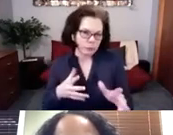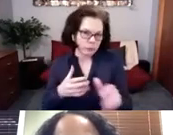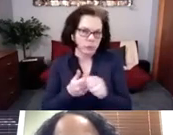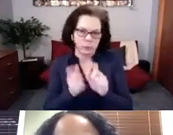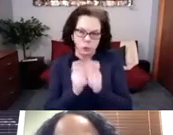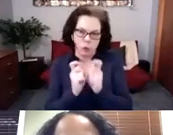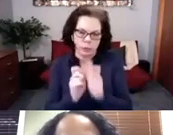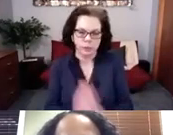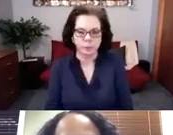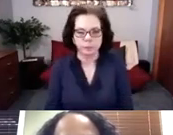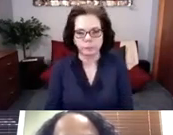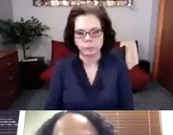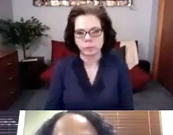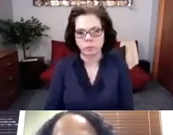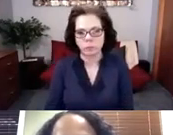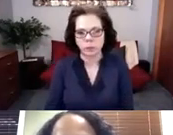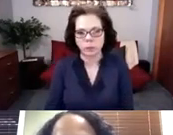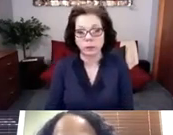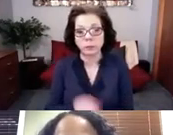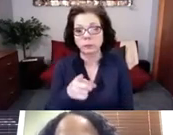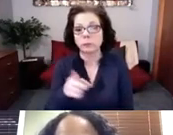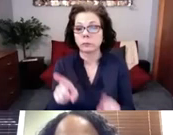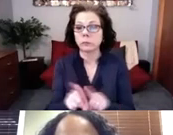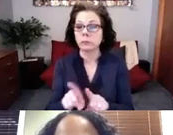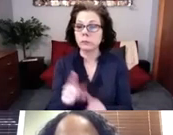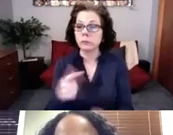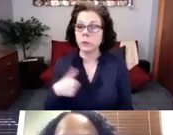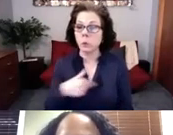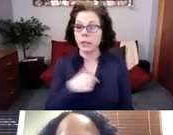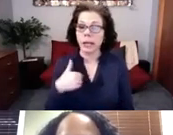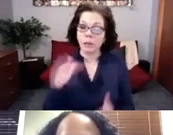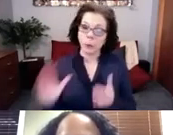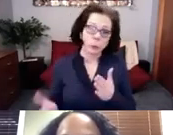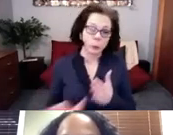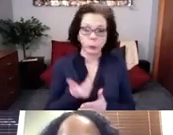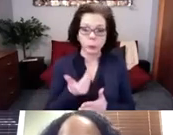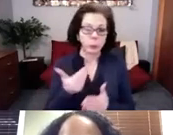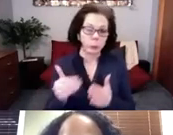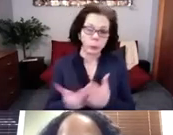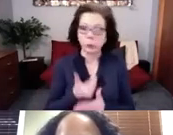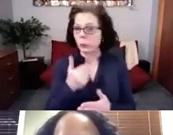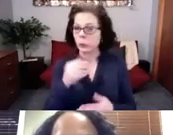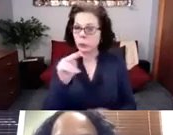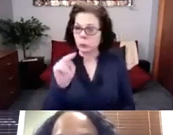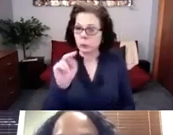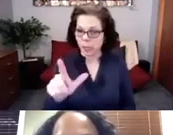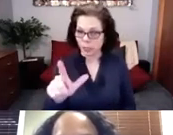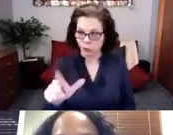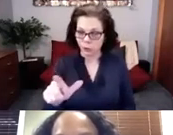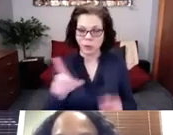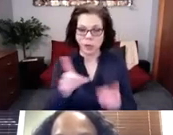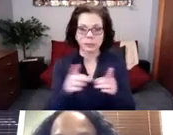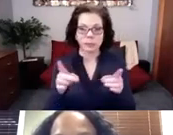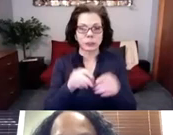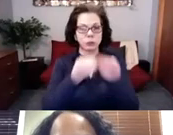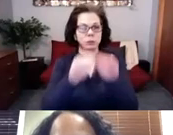then lastly, we do have a new website. We have a new newsletter, a district-wide newsletter